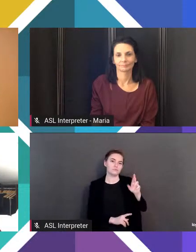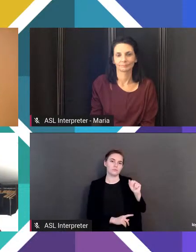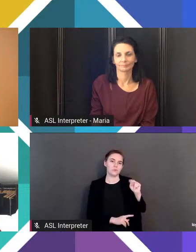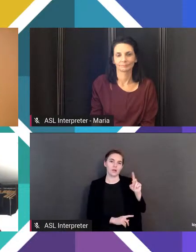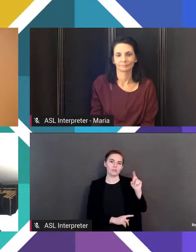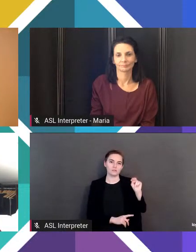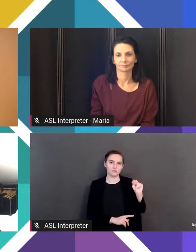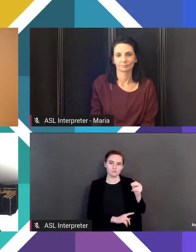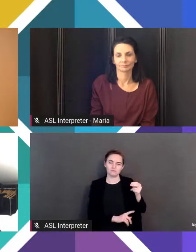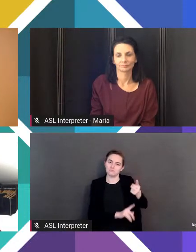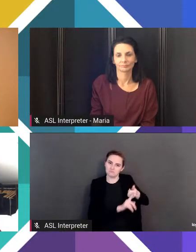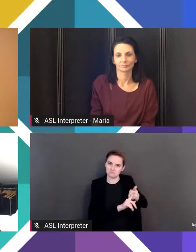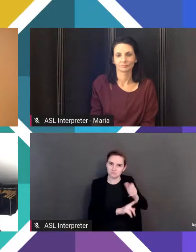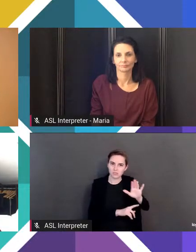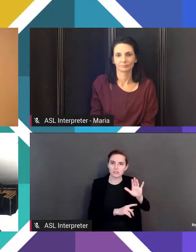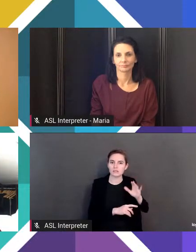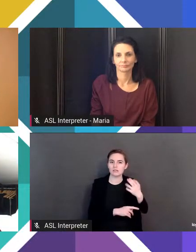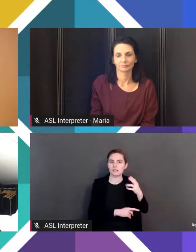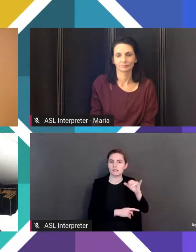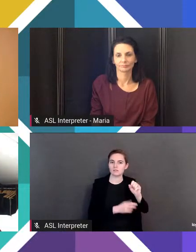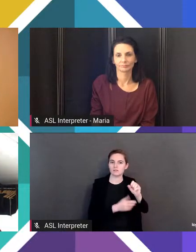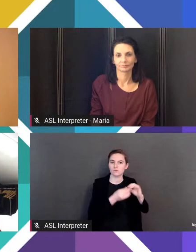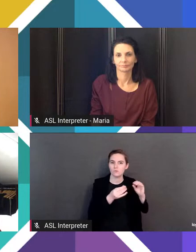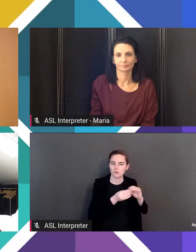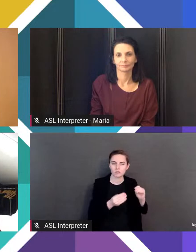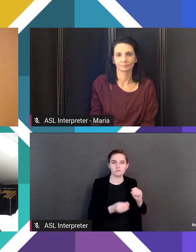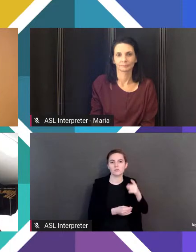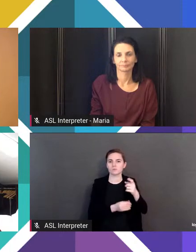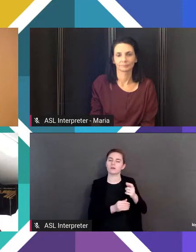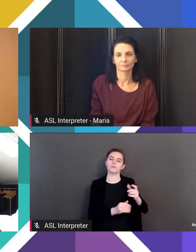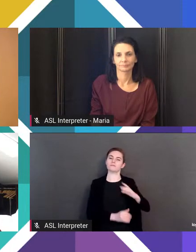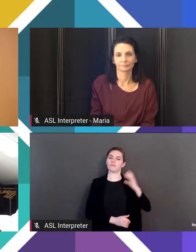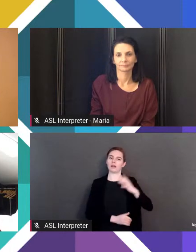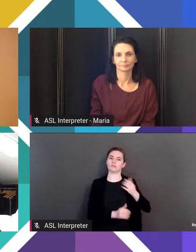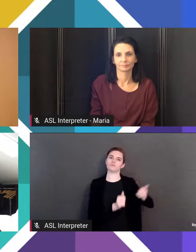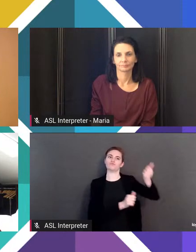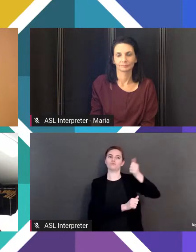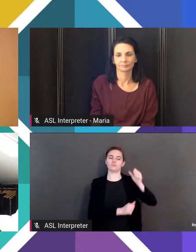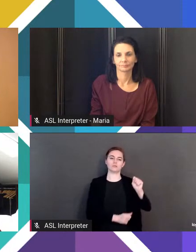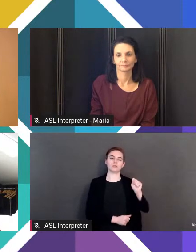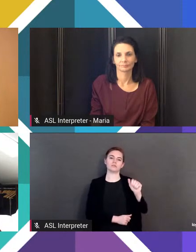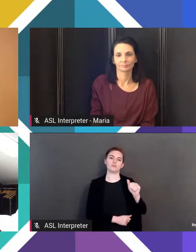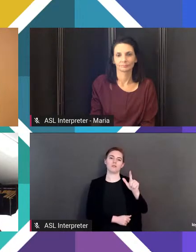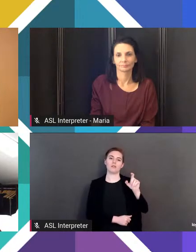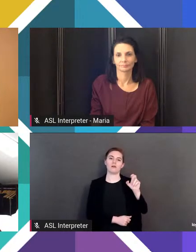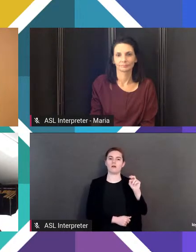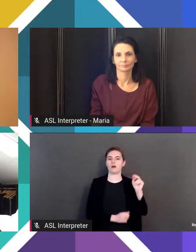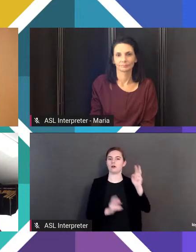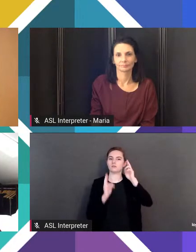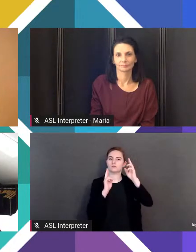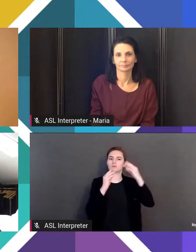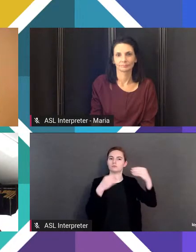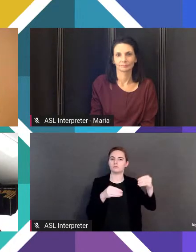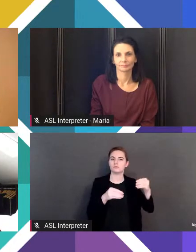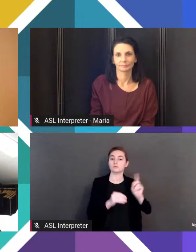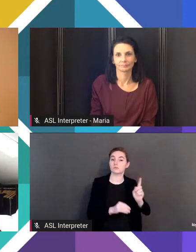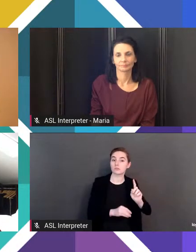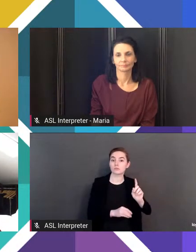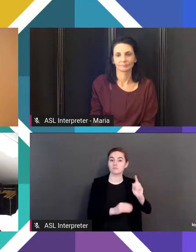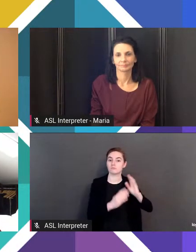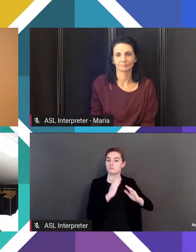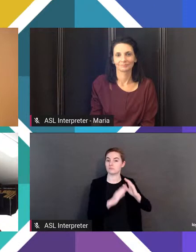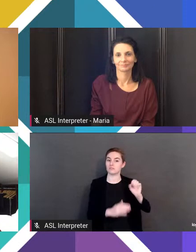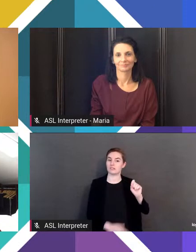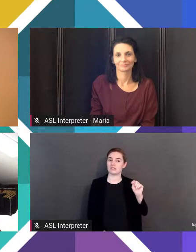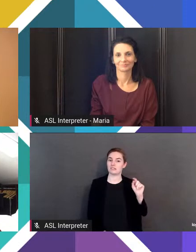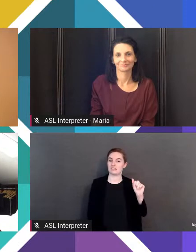working at a really high-end salon in Stanford and like, you know, the culture there, my God,